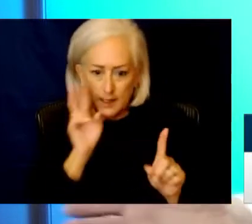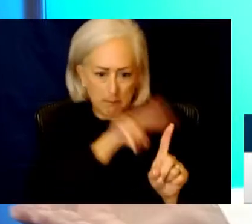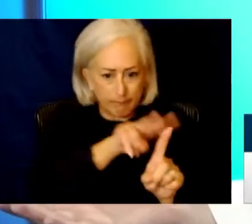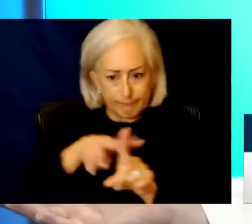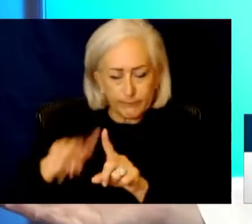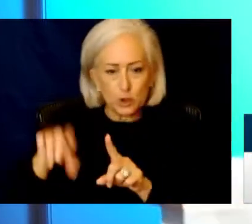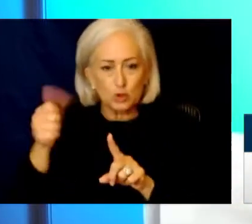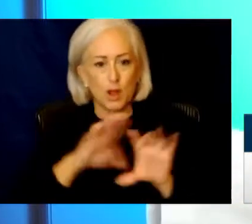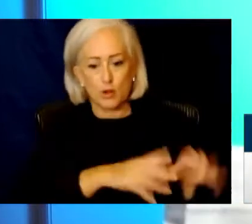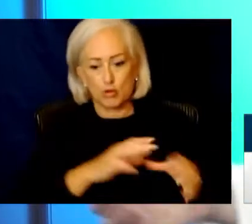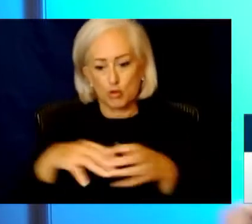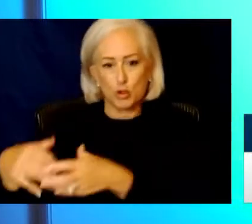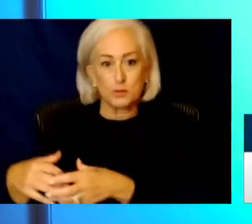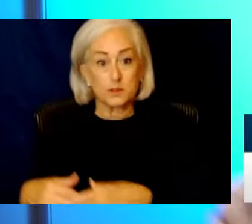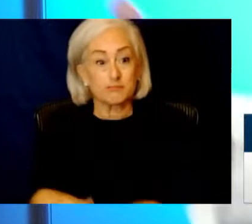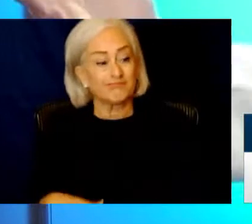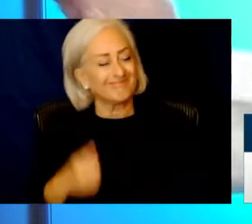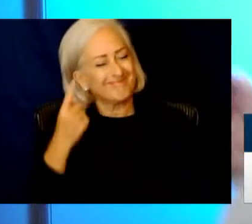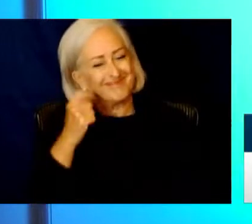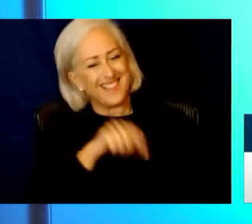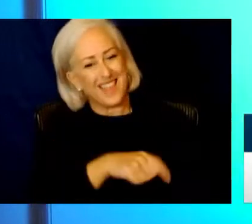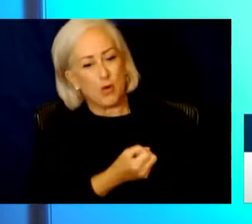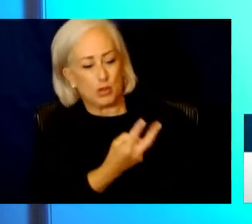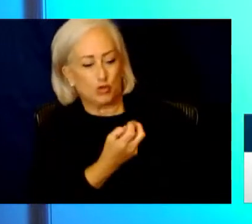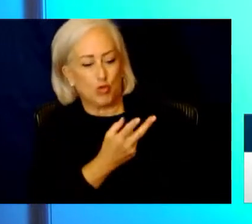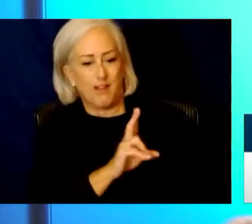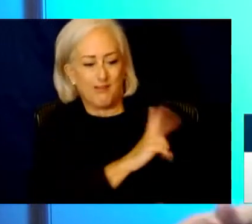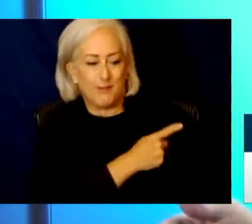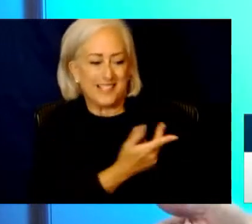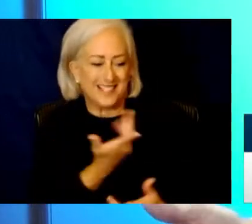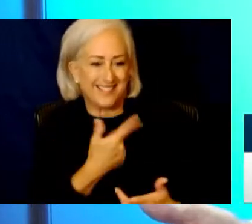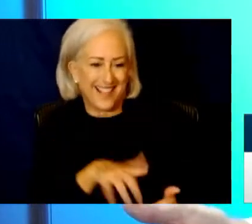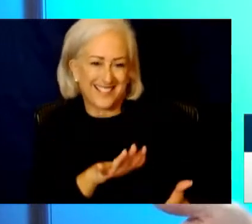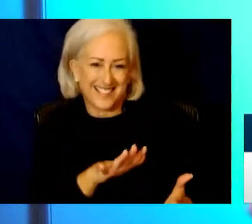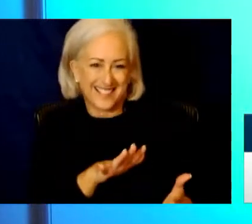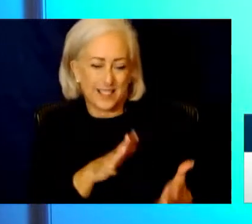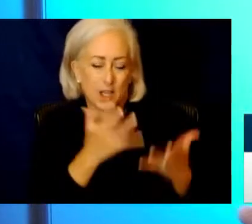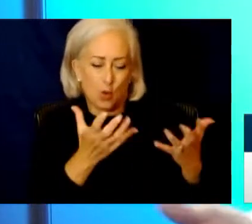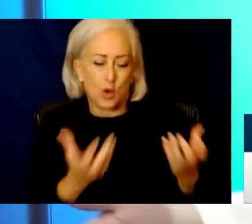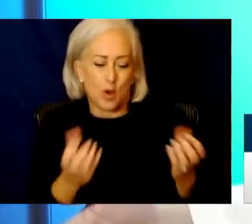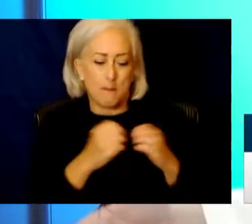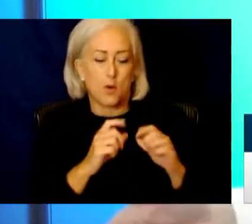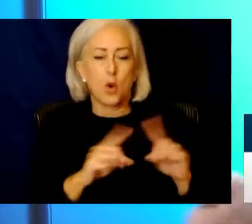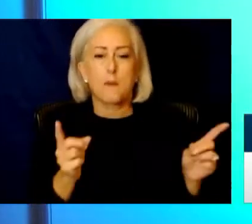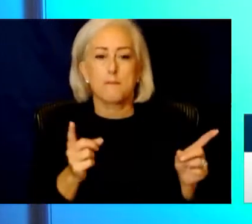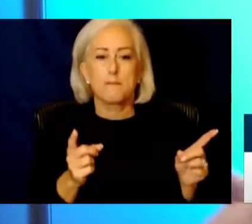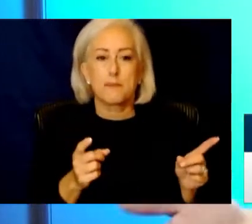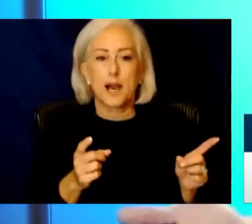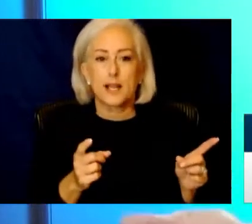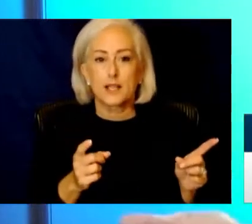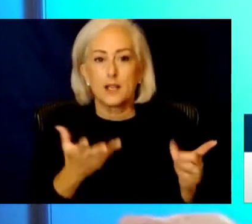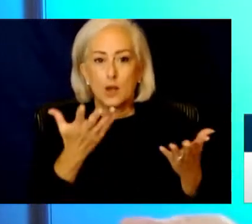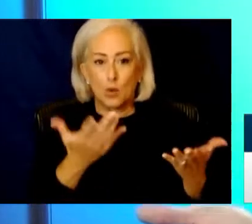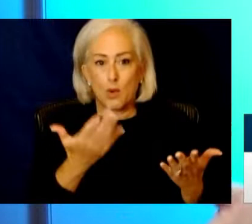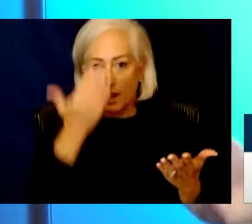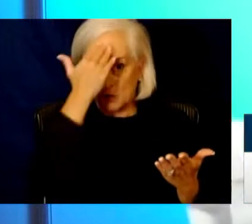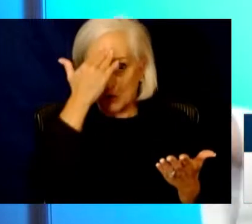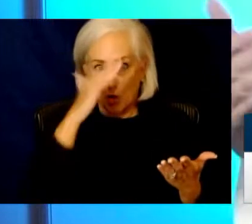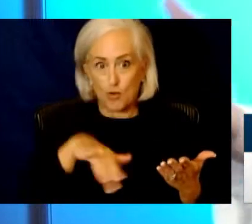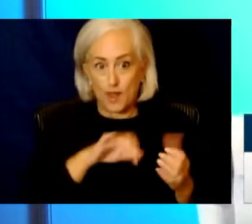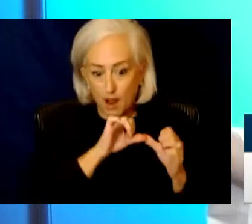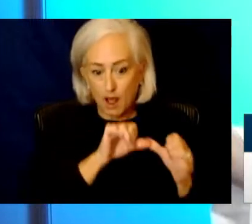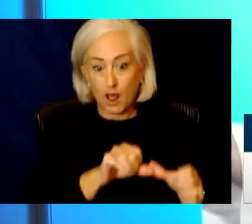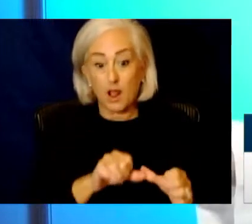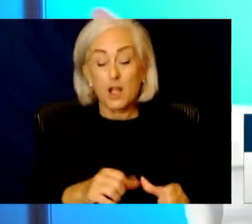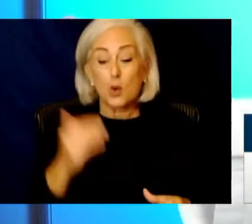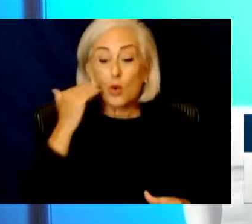they say there was only 12 patients, and we know we want more, much like Dr. Awashabi said. But the other thing we want is durability, and they went out 2 years, but we know,